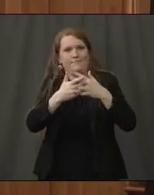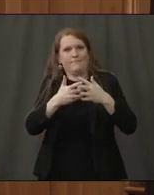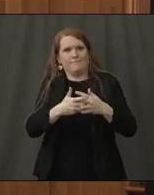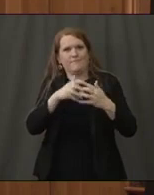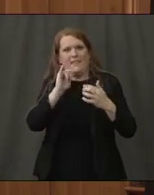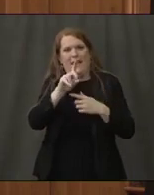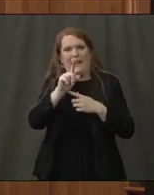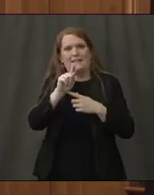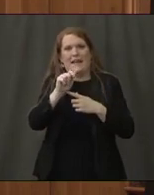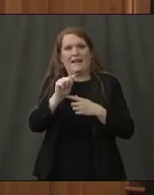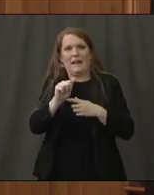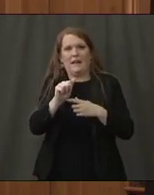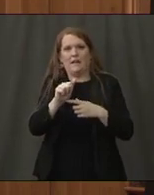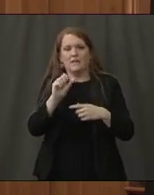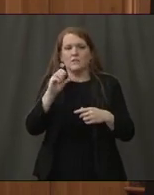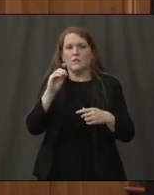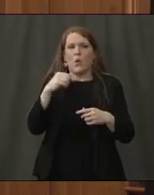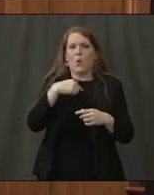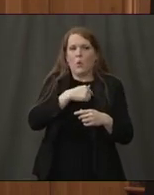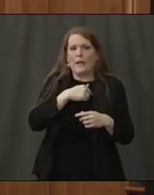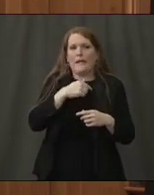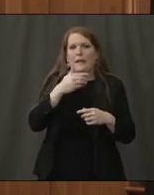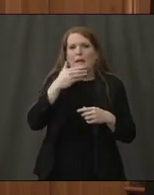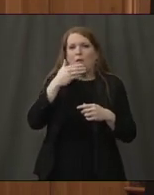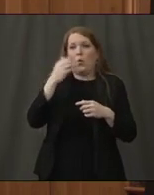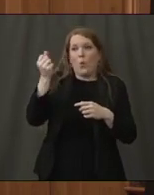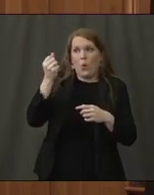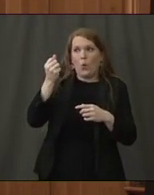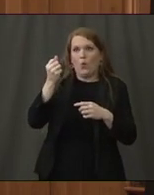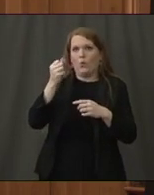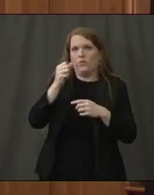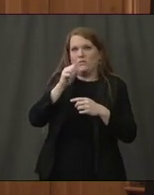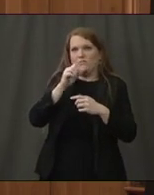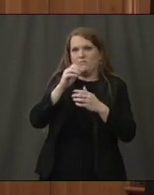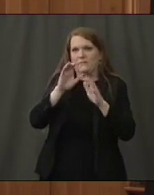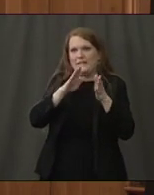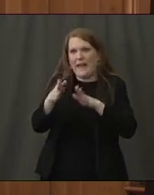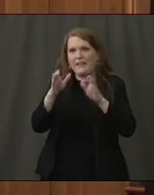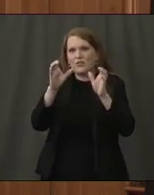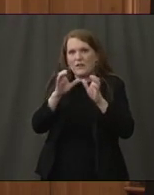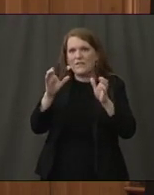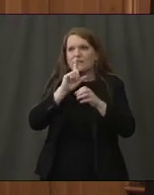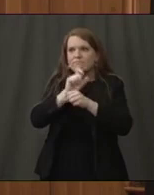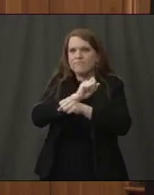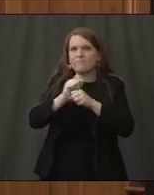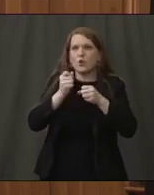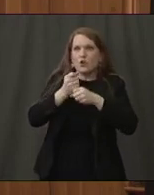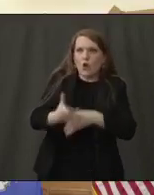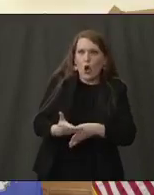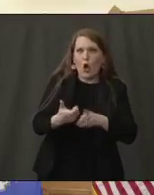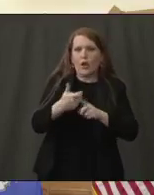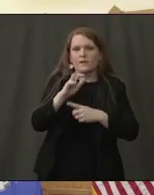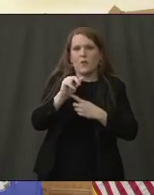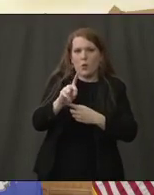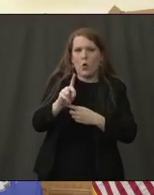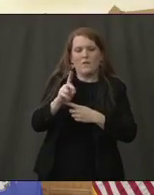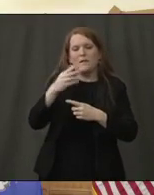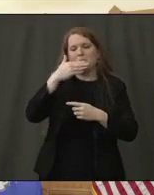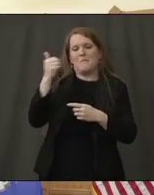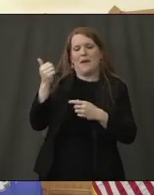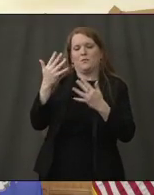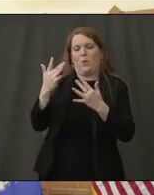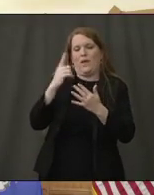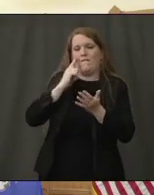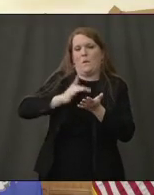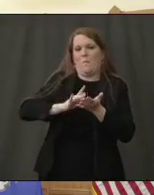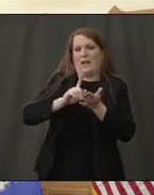that's the reason why that question is best for the Chief Medical Examiner based upon their work. Oh, I understand that. I'm just